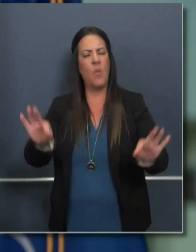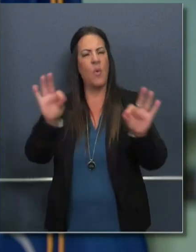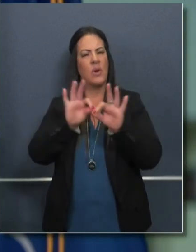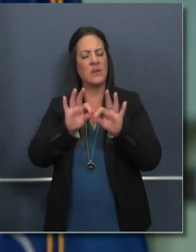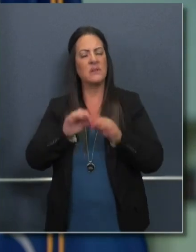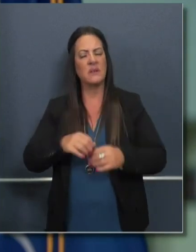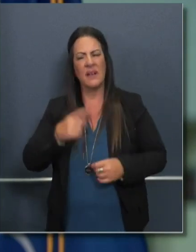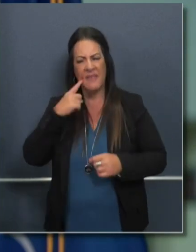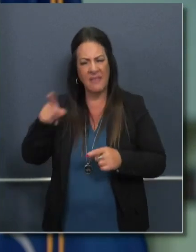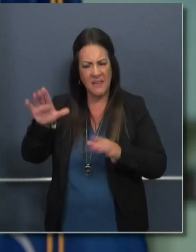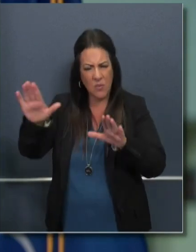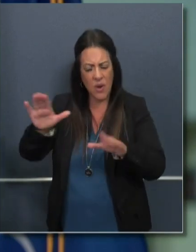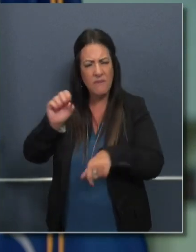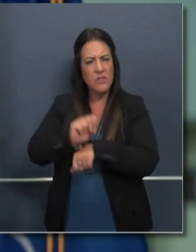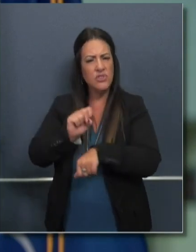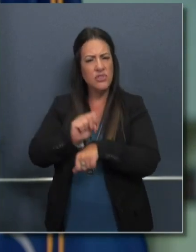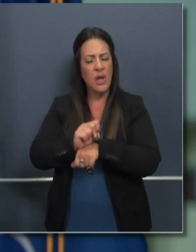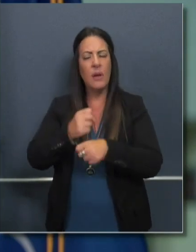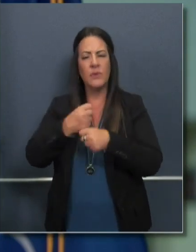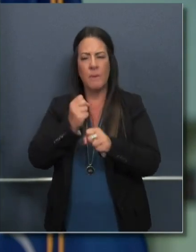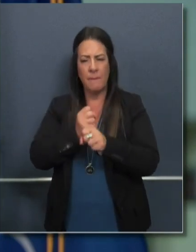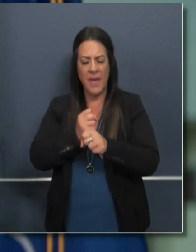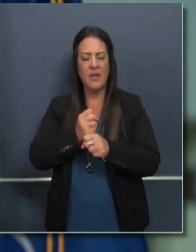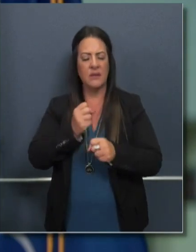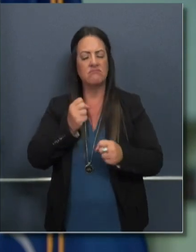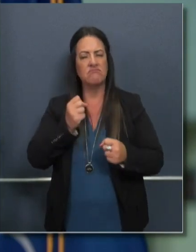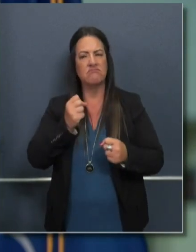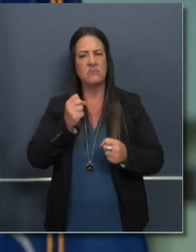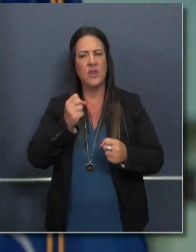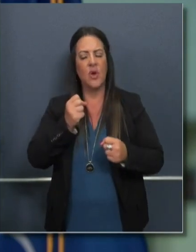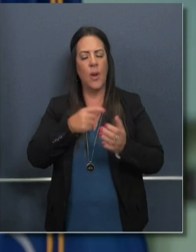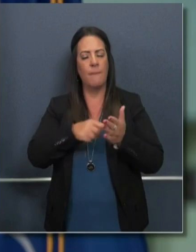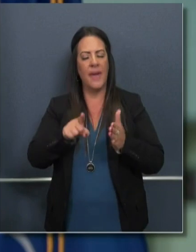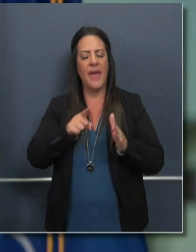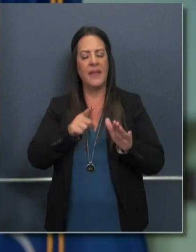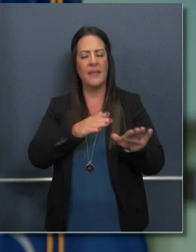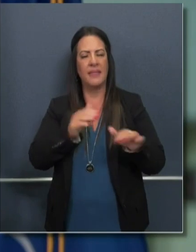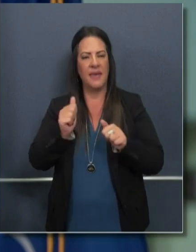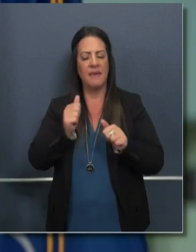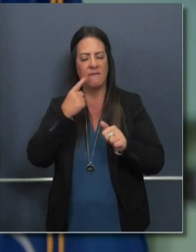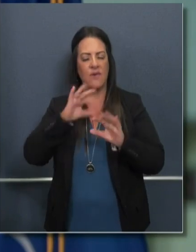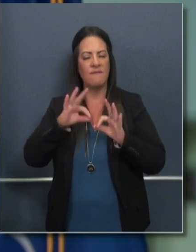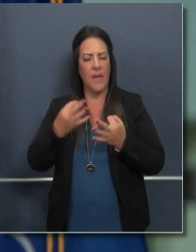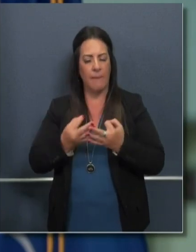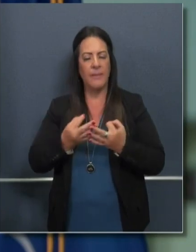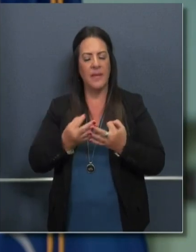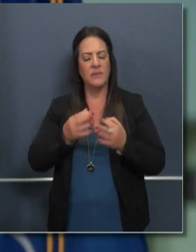done a wonderful job advancing this cause. John Carroll, KPBS.